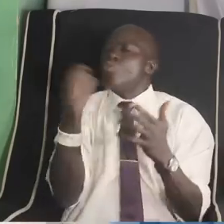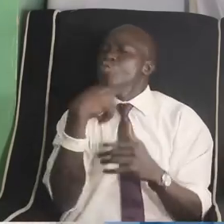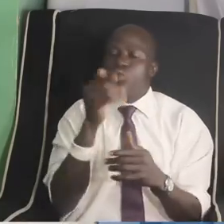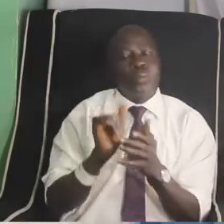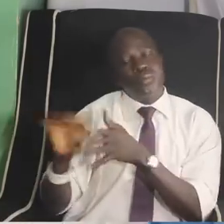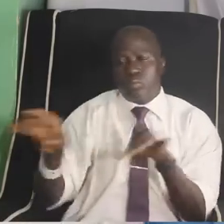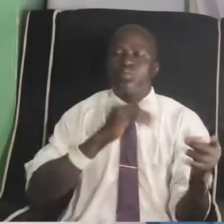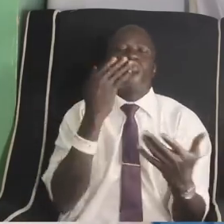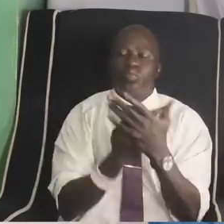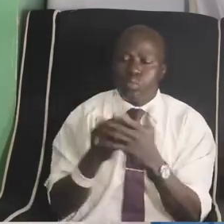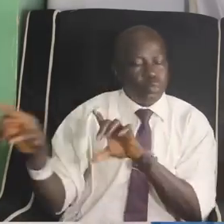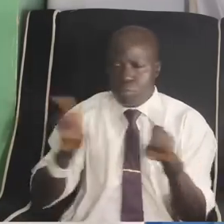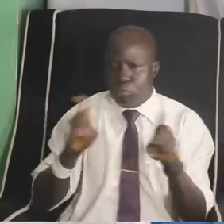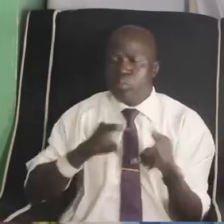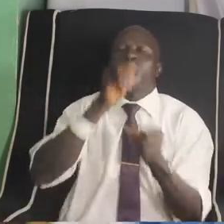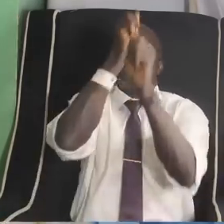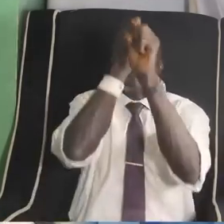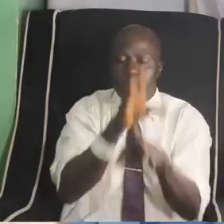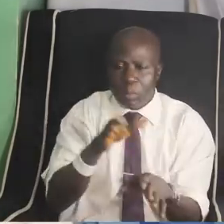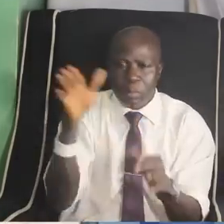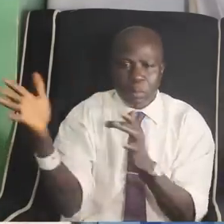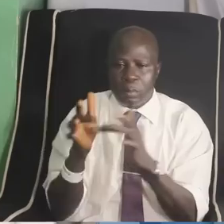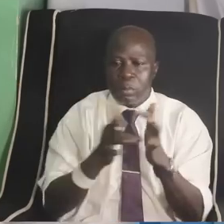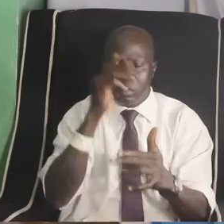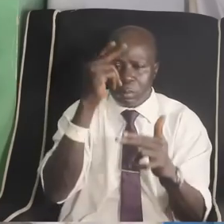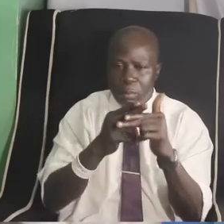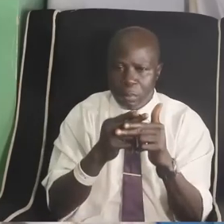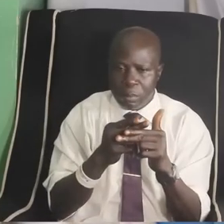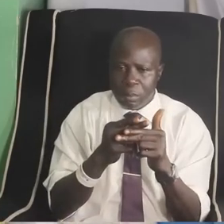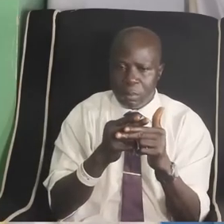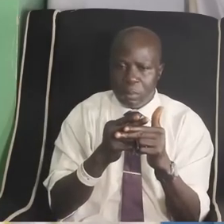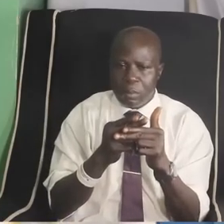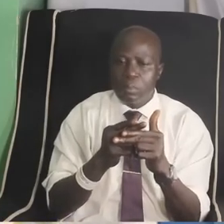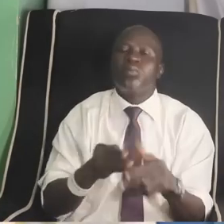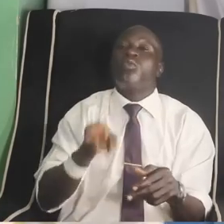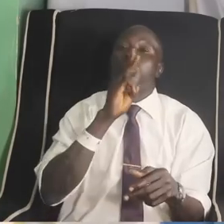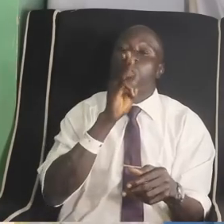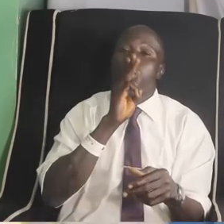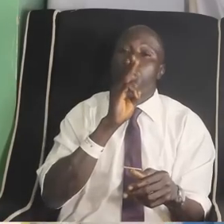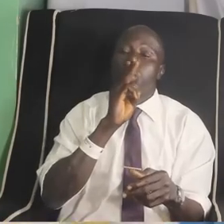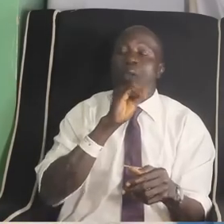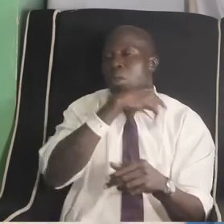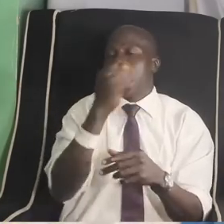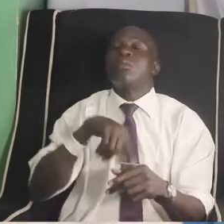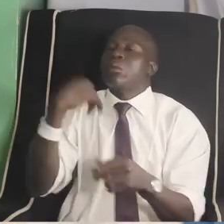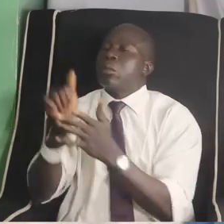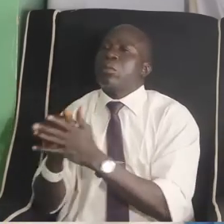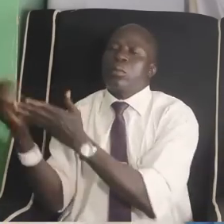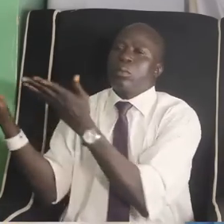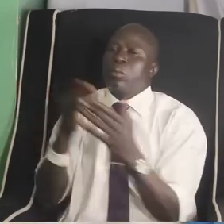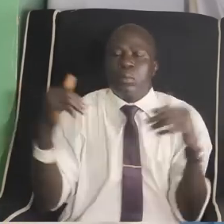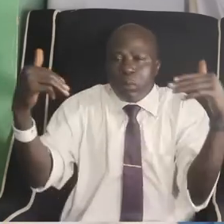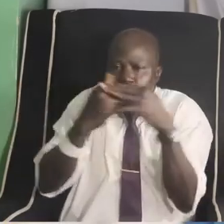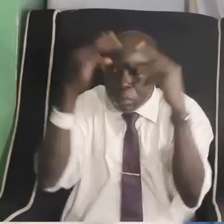olore. The one that do you. No ma ko. Amen. O meti mo ni ko gbe siri owuro. What I asked to ko